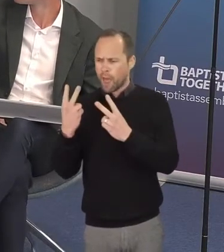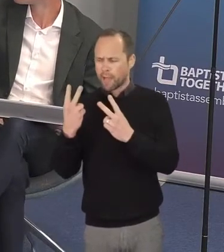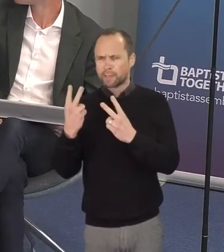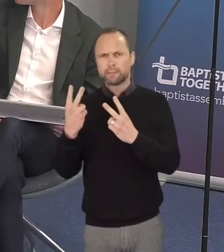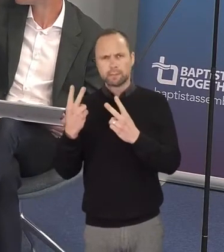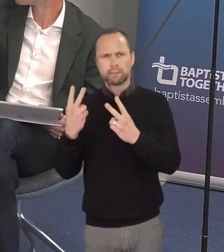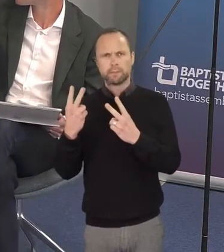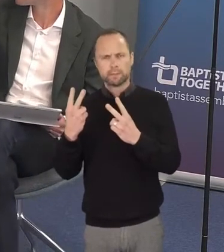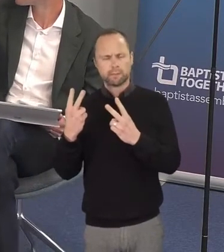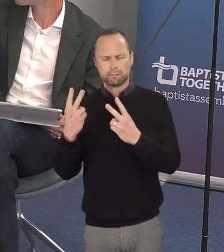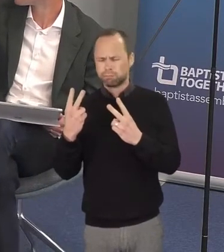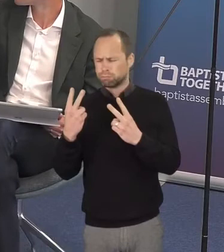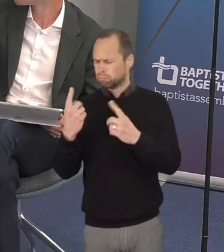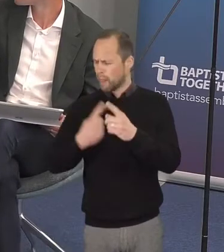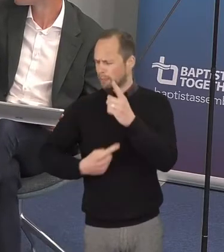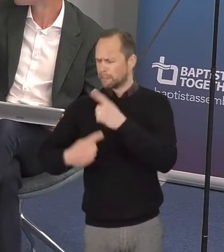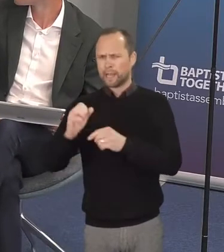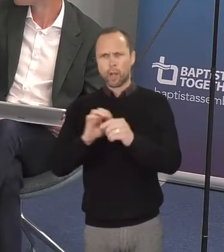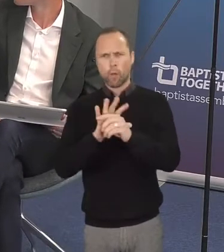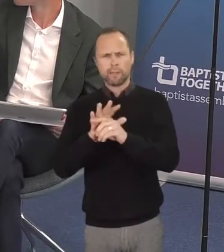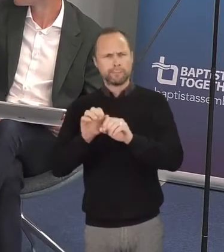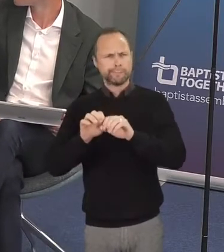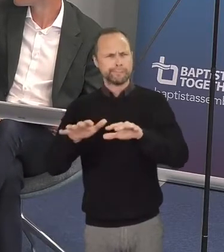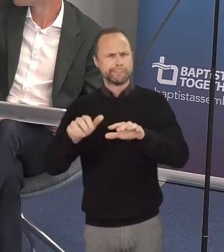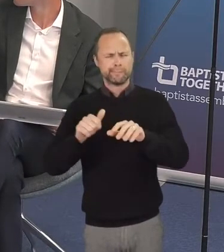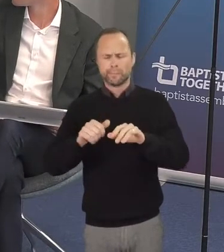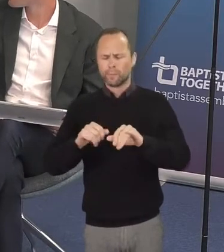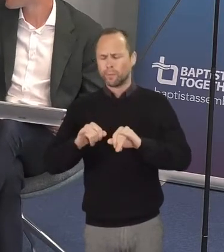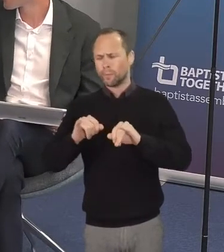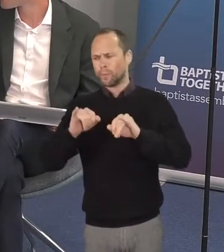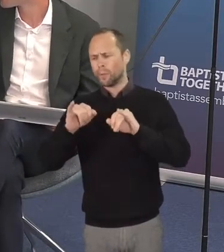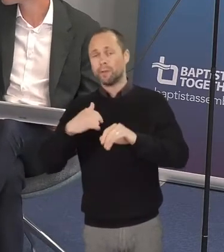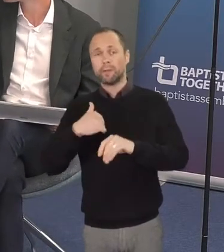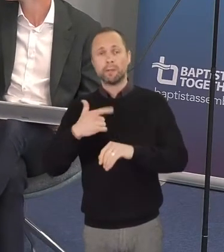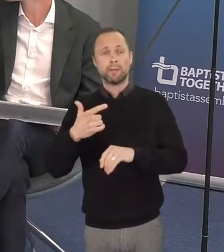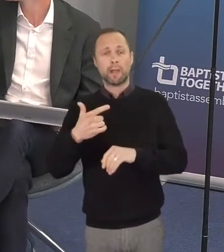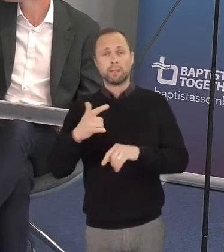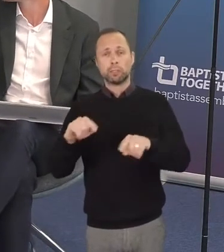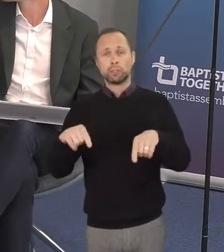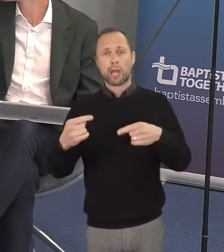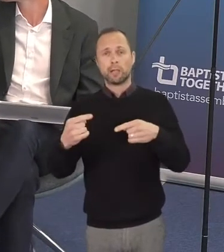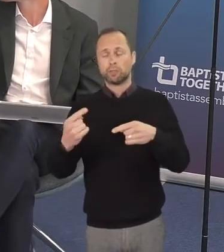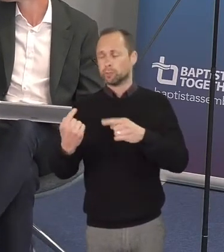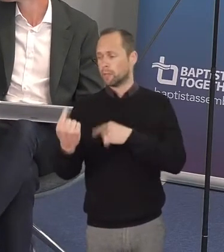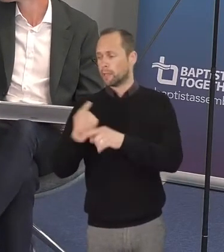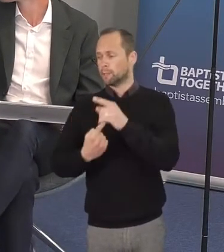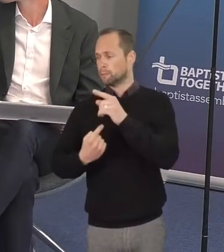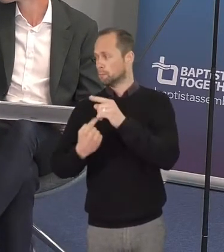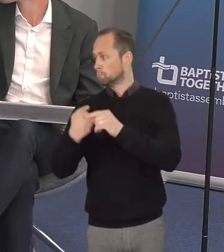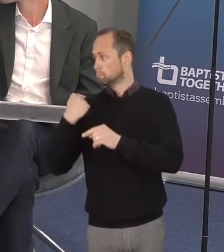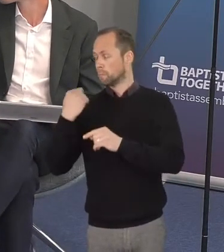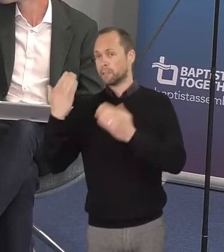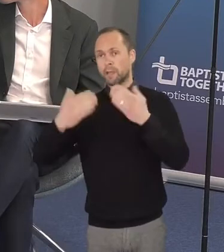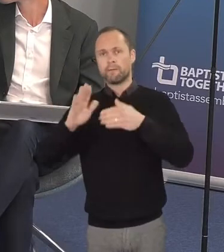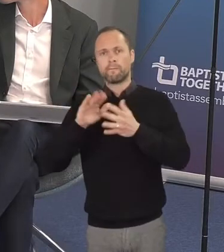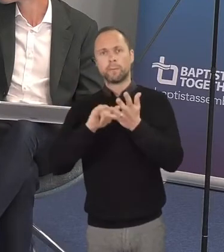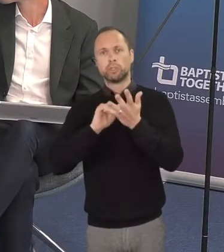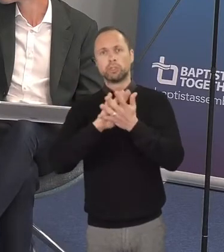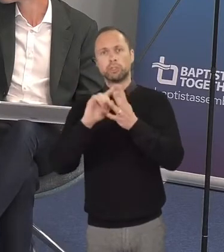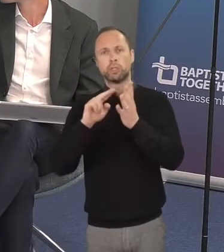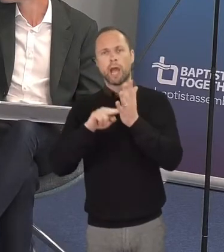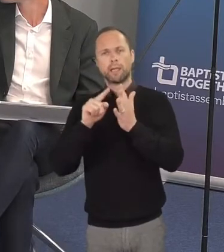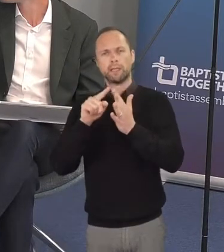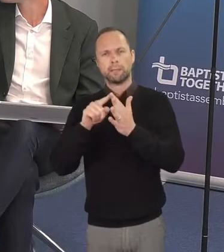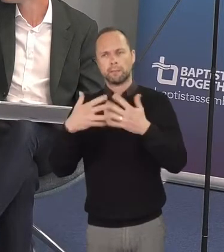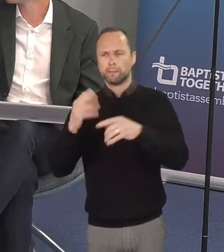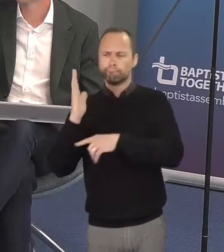this crazy, crazy year. And then the challenge that Shane brought us last night, it was just brilliant. I'm still reflecting on